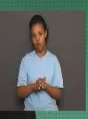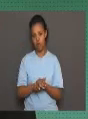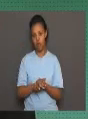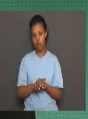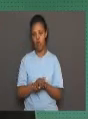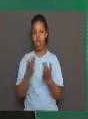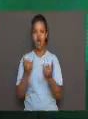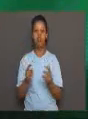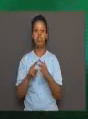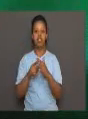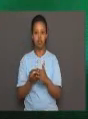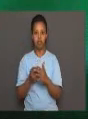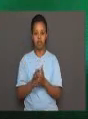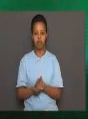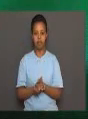begin.